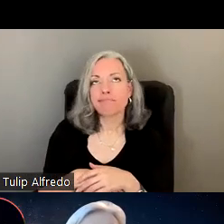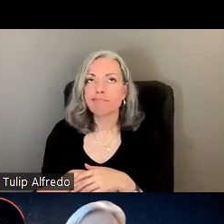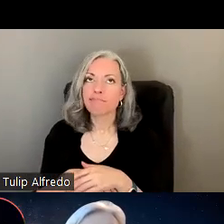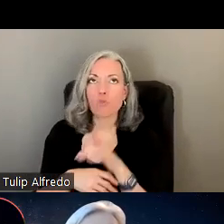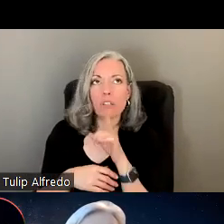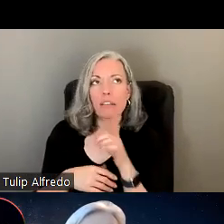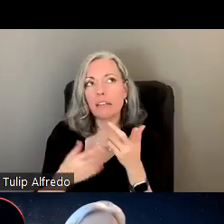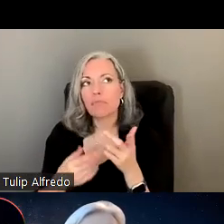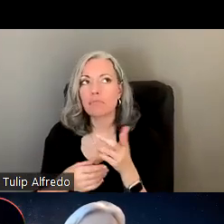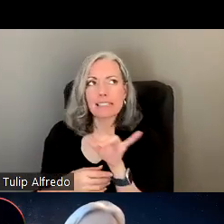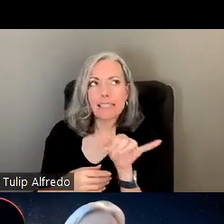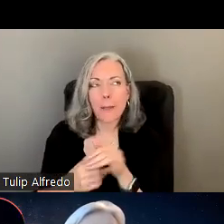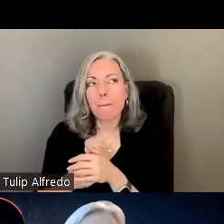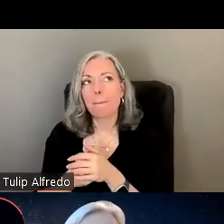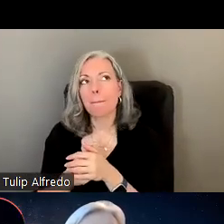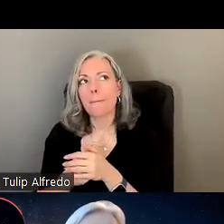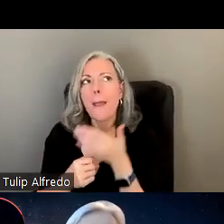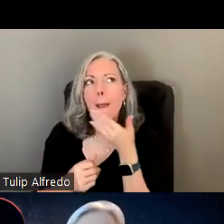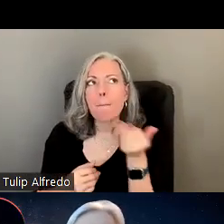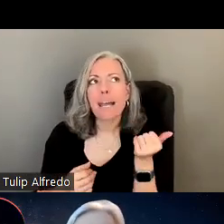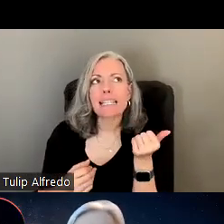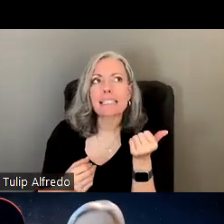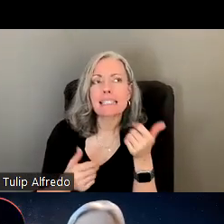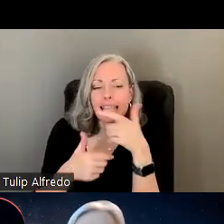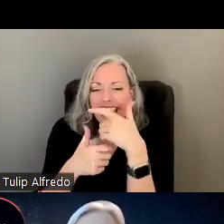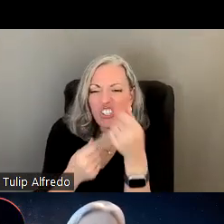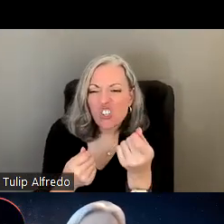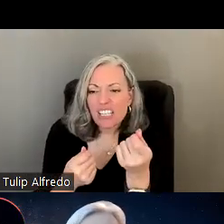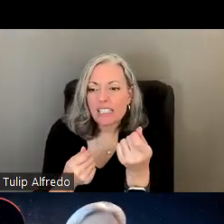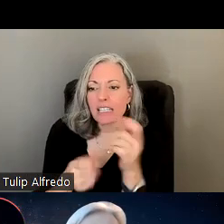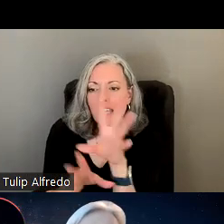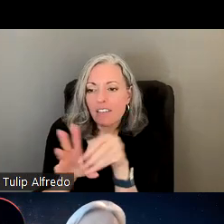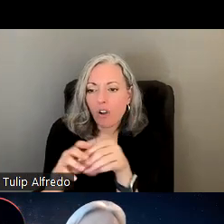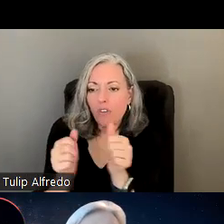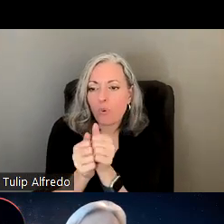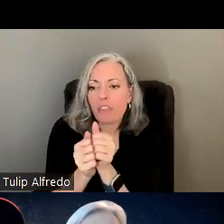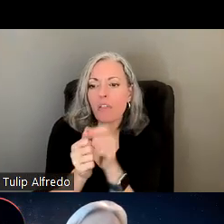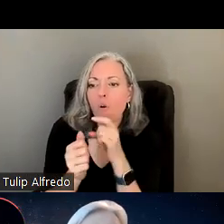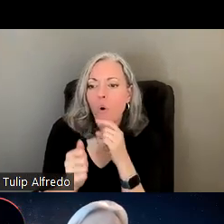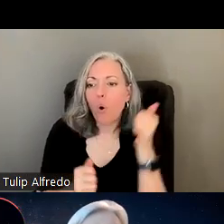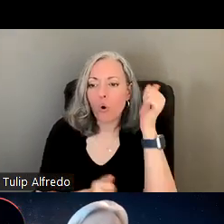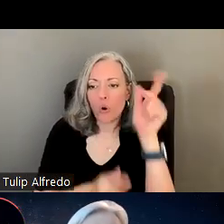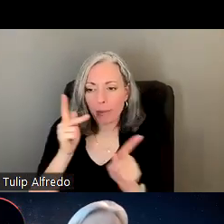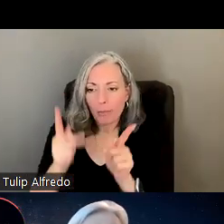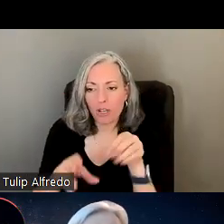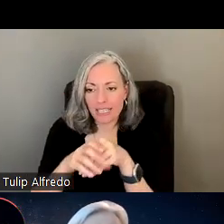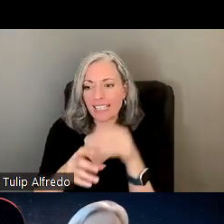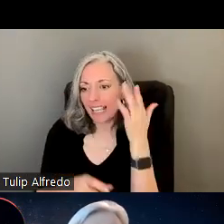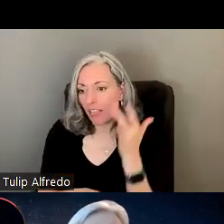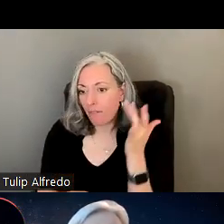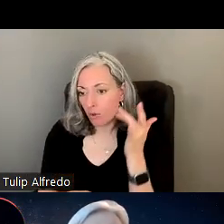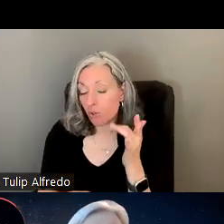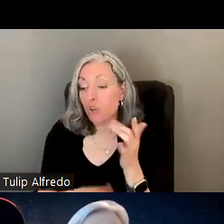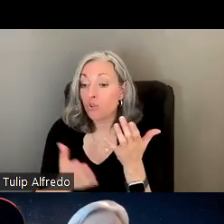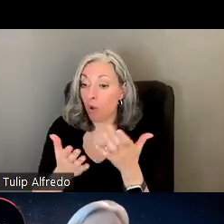really best interest of seniors in our state in mind. So I just would like to